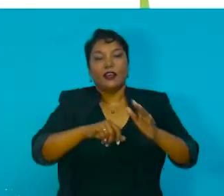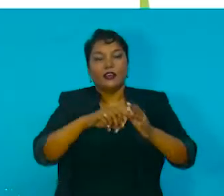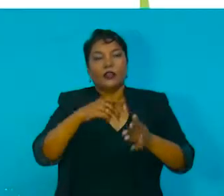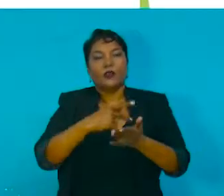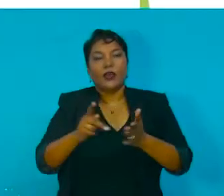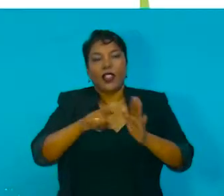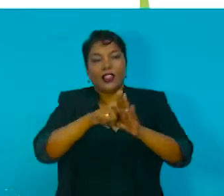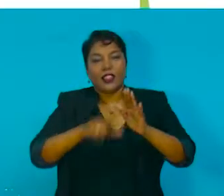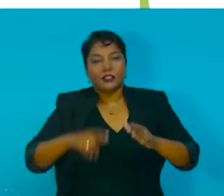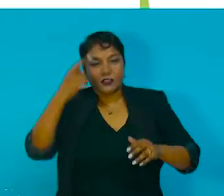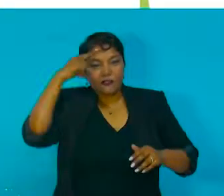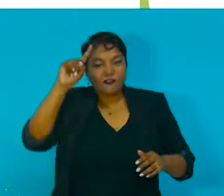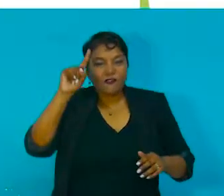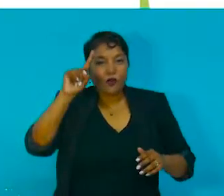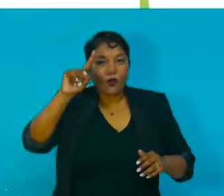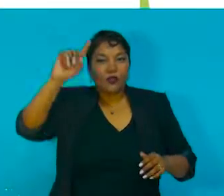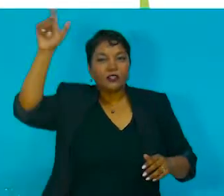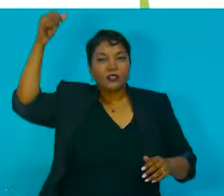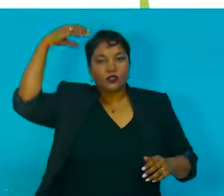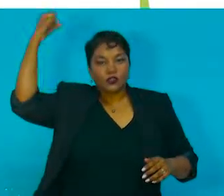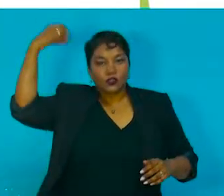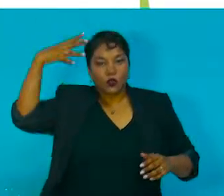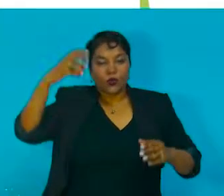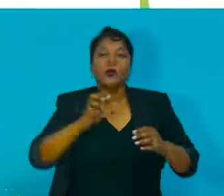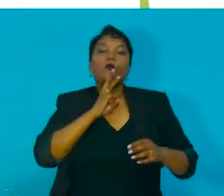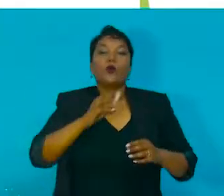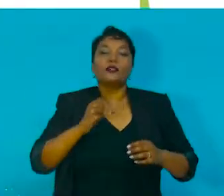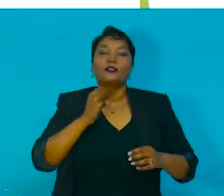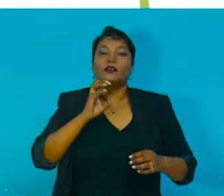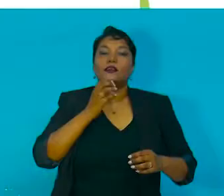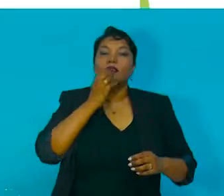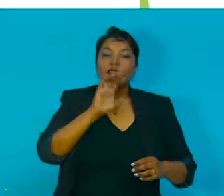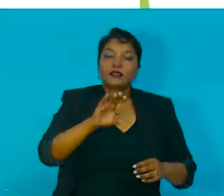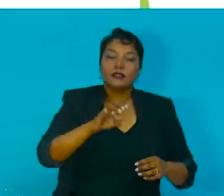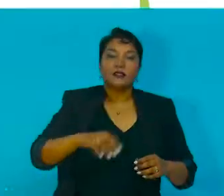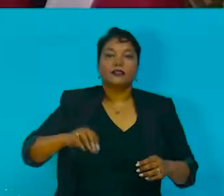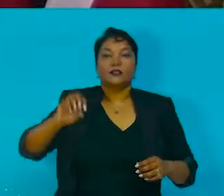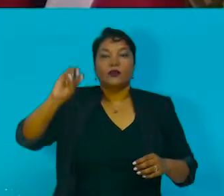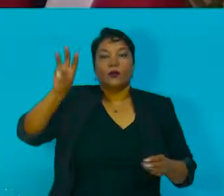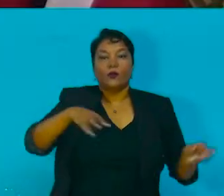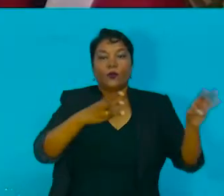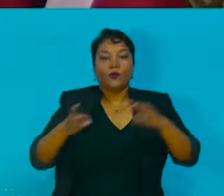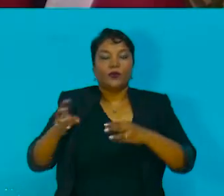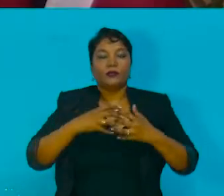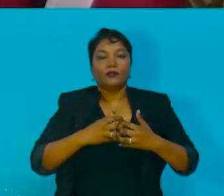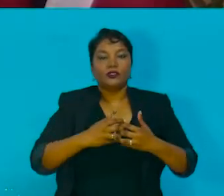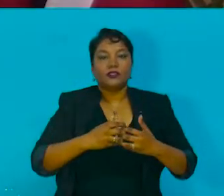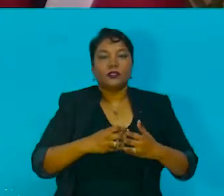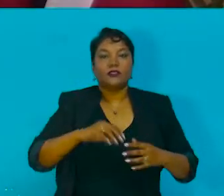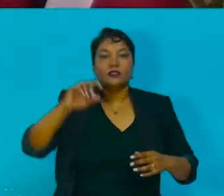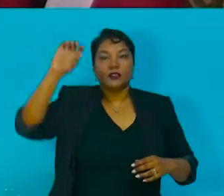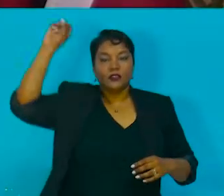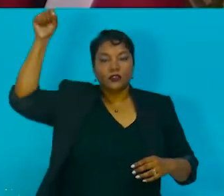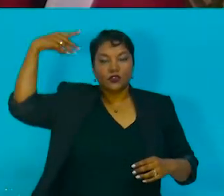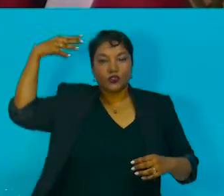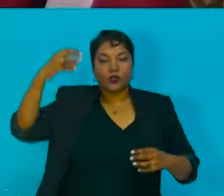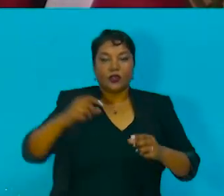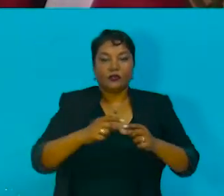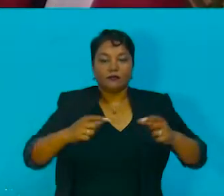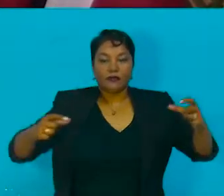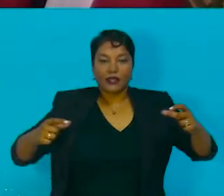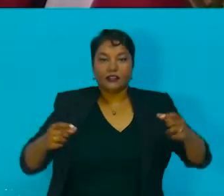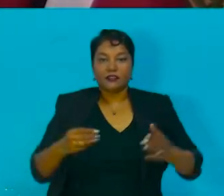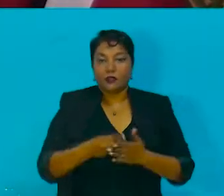for items with respect to solar water heaters, solar PVs, wind turbines. Uptake of renewable energy in the provision